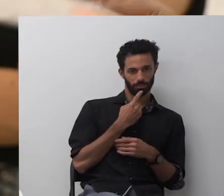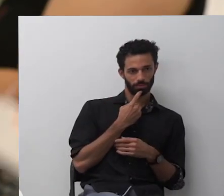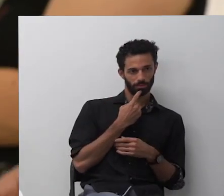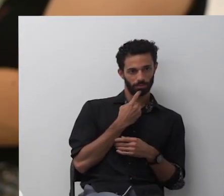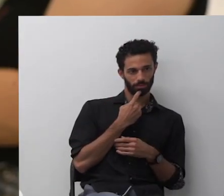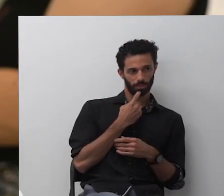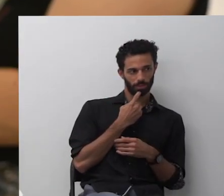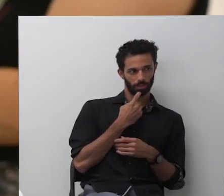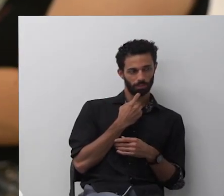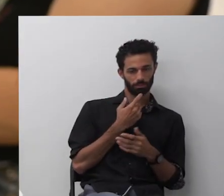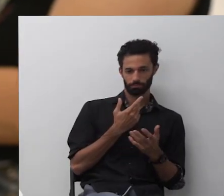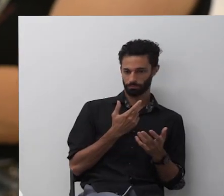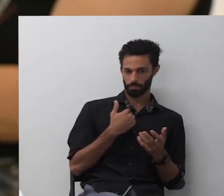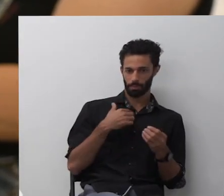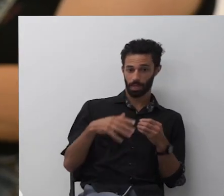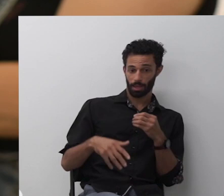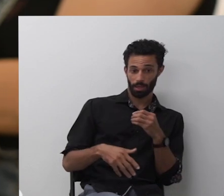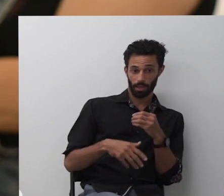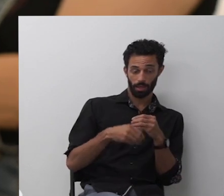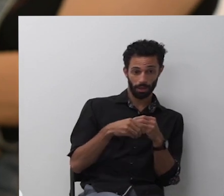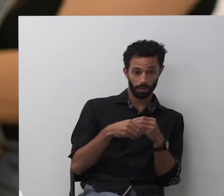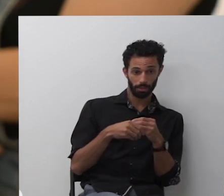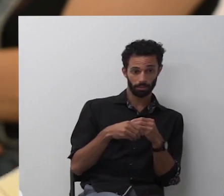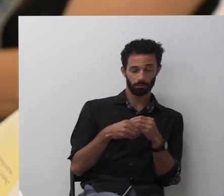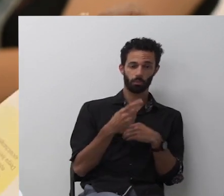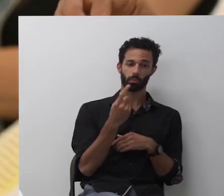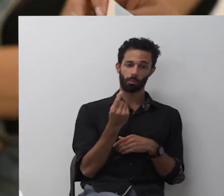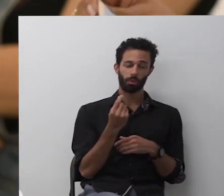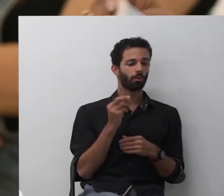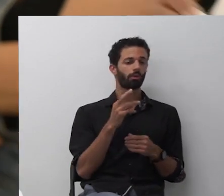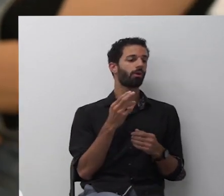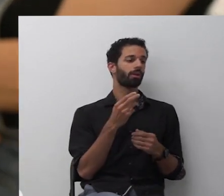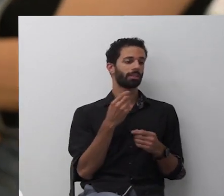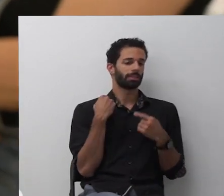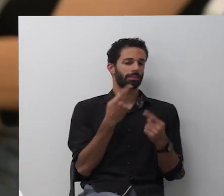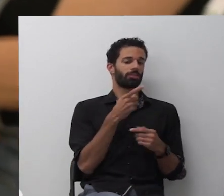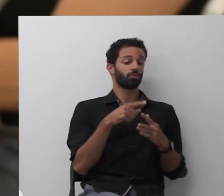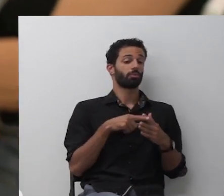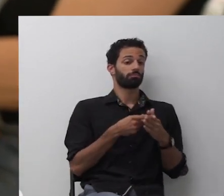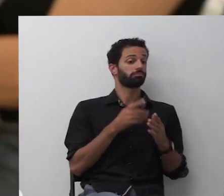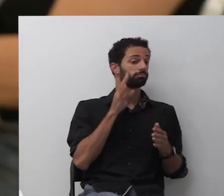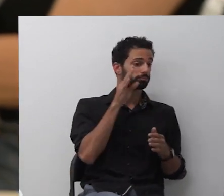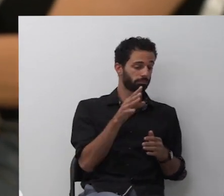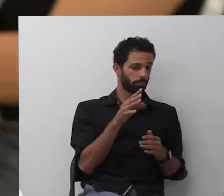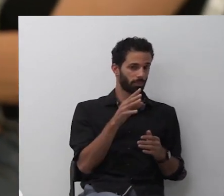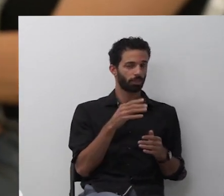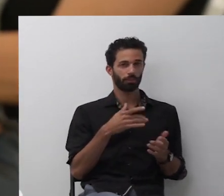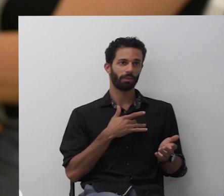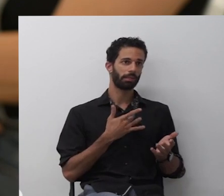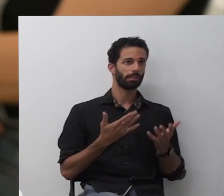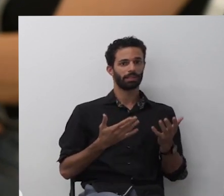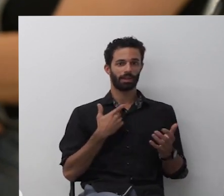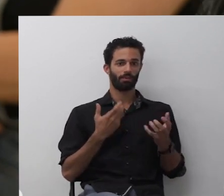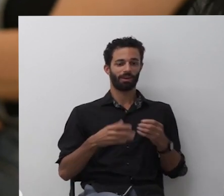if I would add one, or like, is there something that in the years since you initially, like, that you're like, ooh, if I made